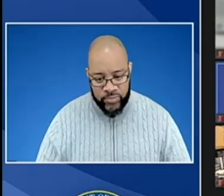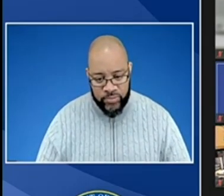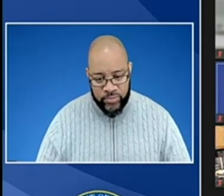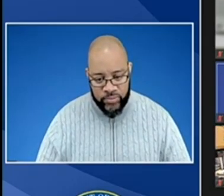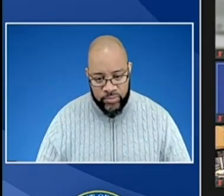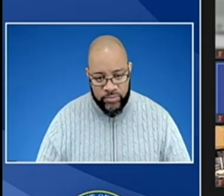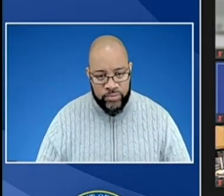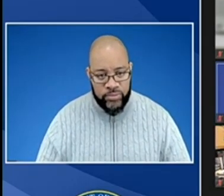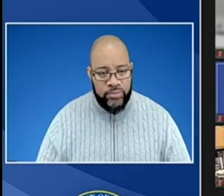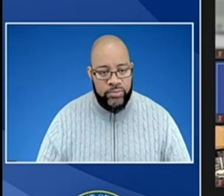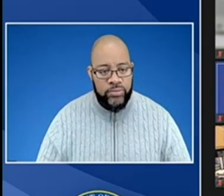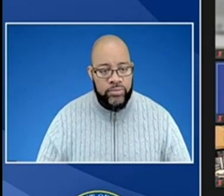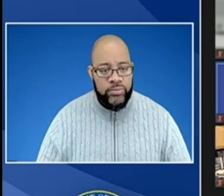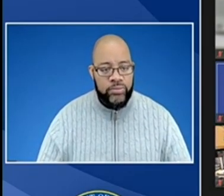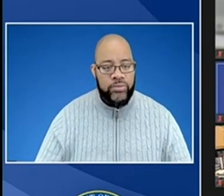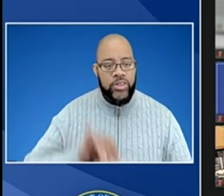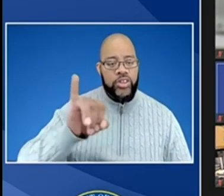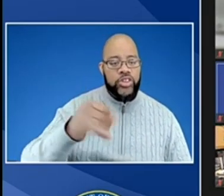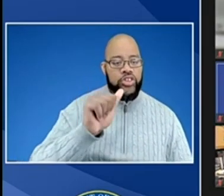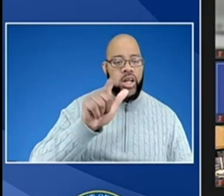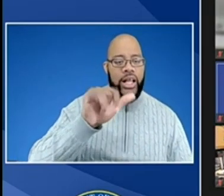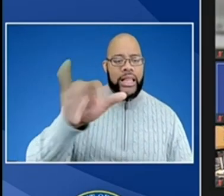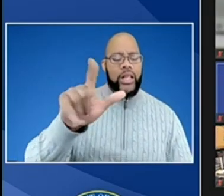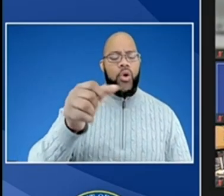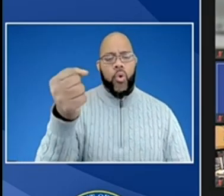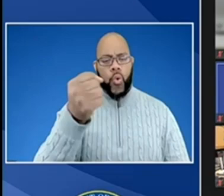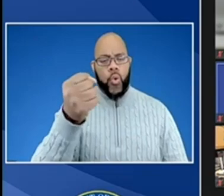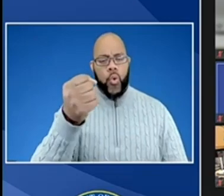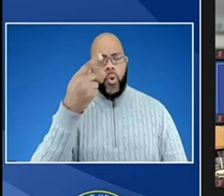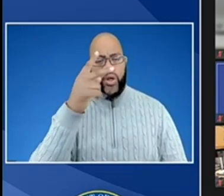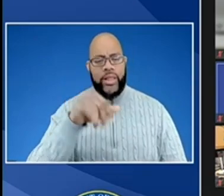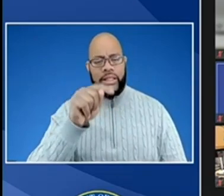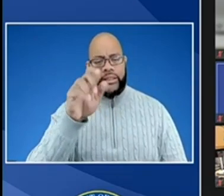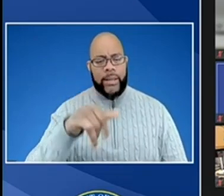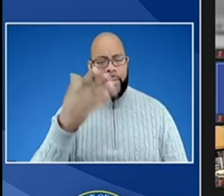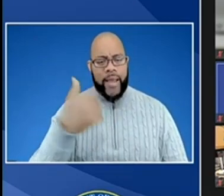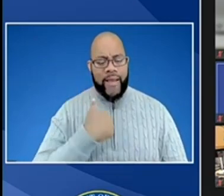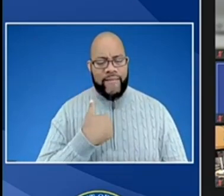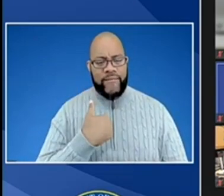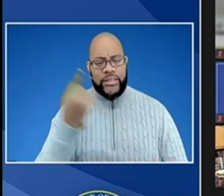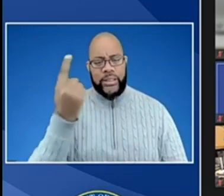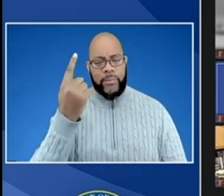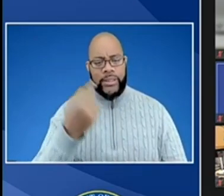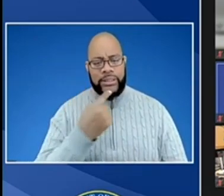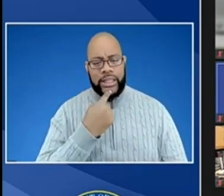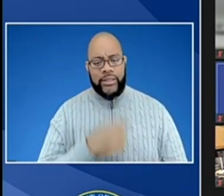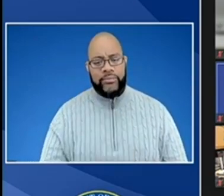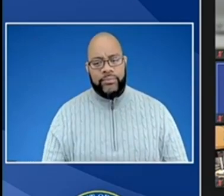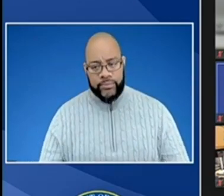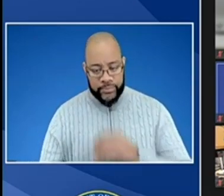Jalil, can you hang on one second here for us? It looks like Tammy may have something to say.